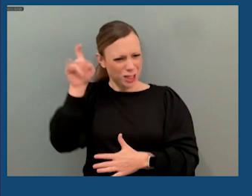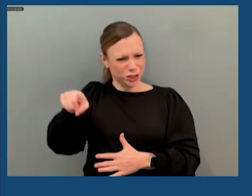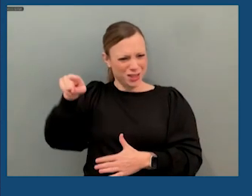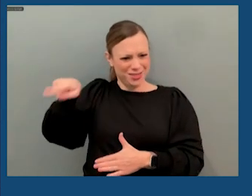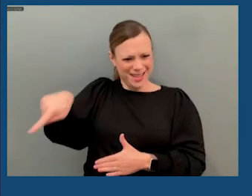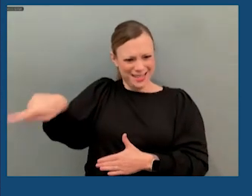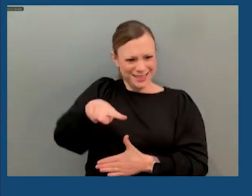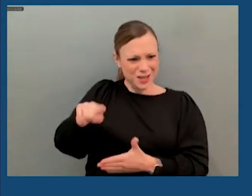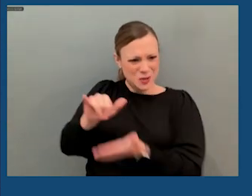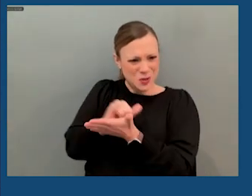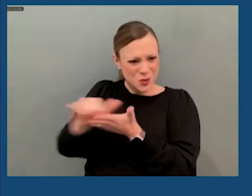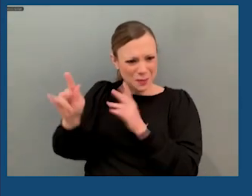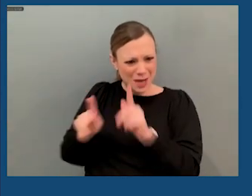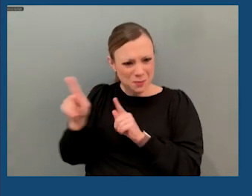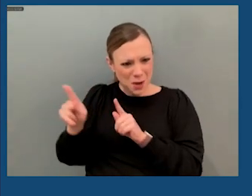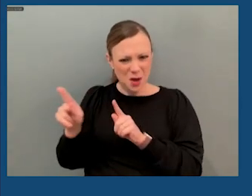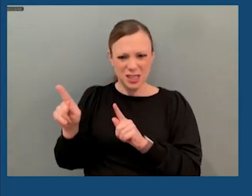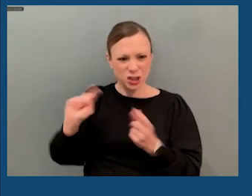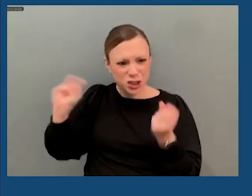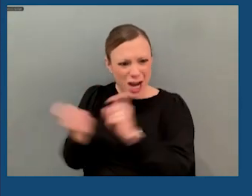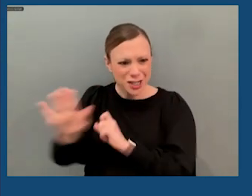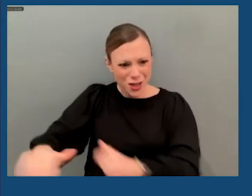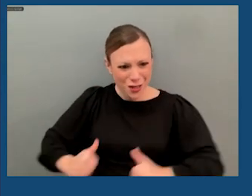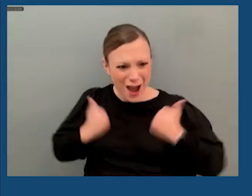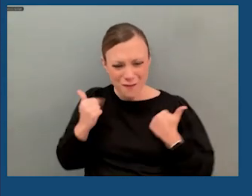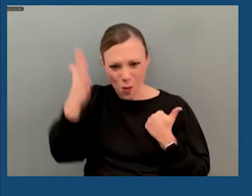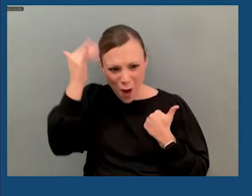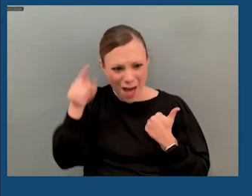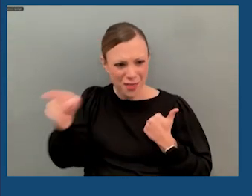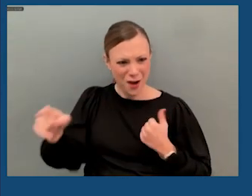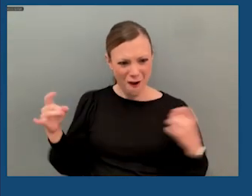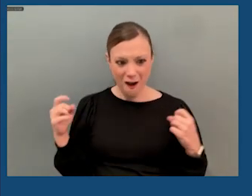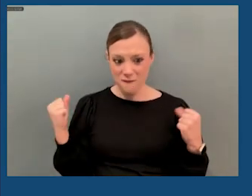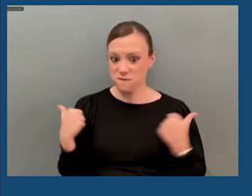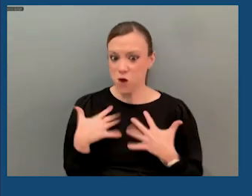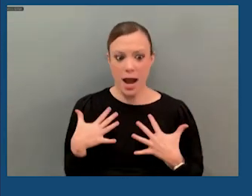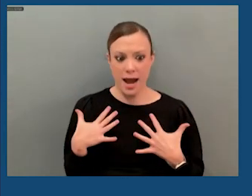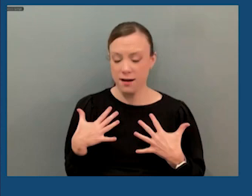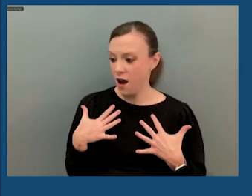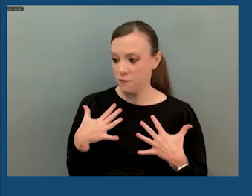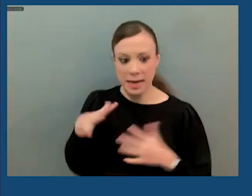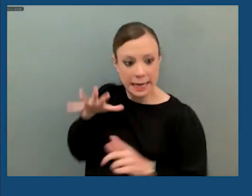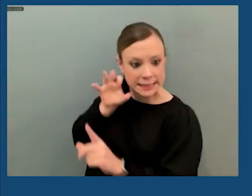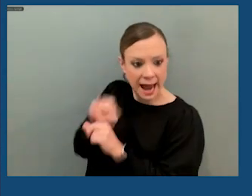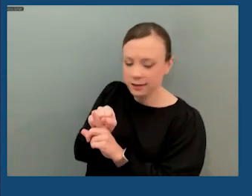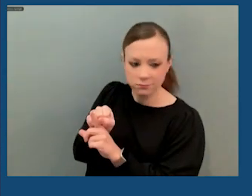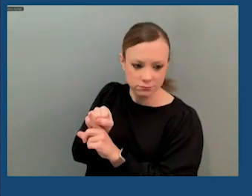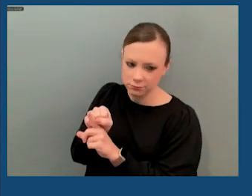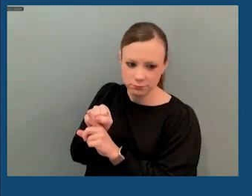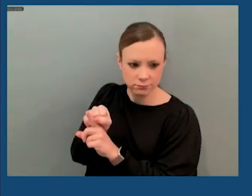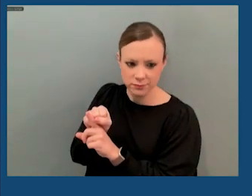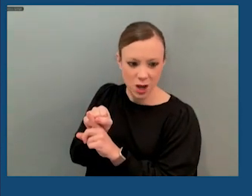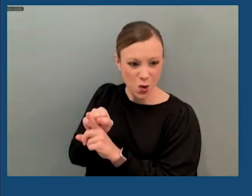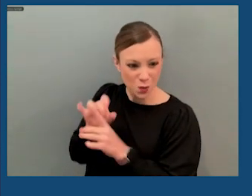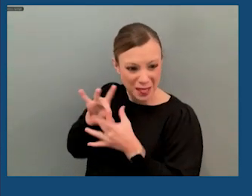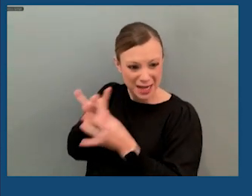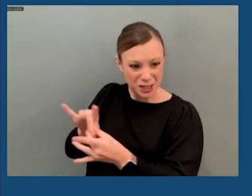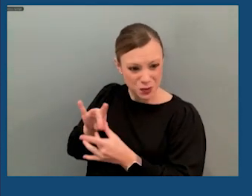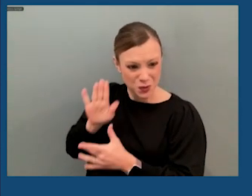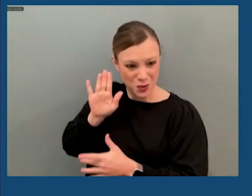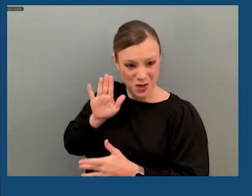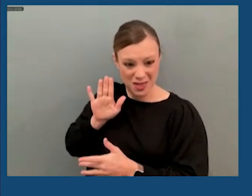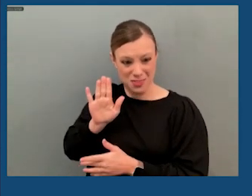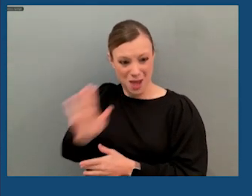crime? Let's stop that. Let's commit to stopping that. And that's an important part of my budget. Make sure we